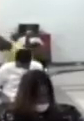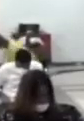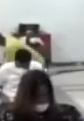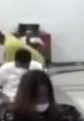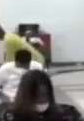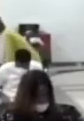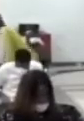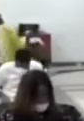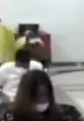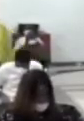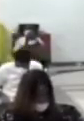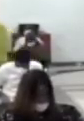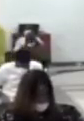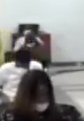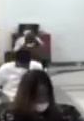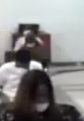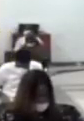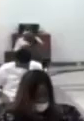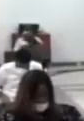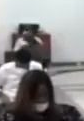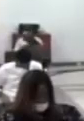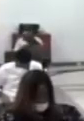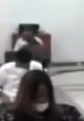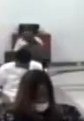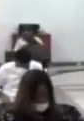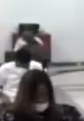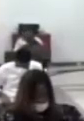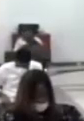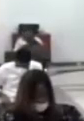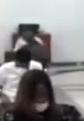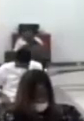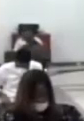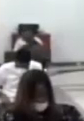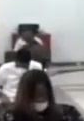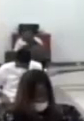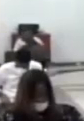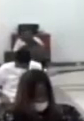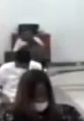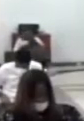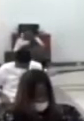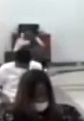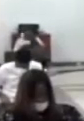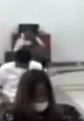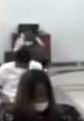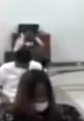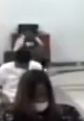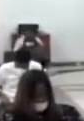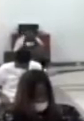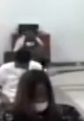notes after the basket of questions is filled. We will take the answers.